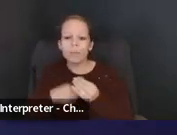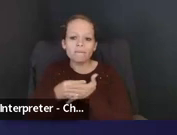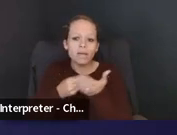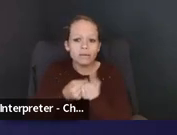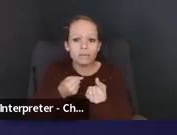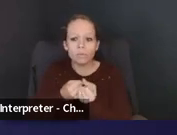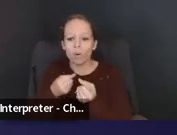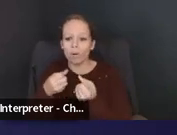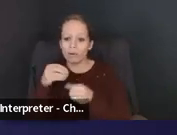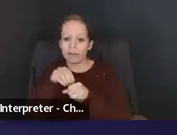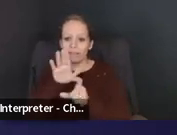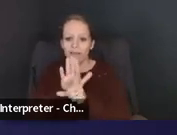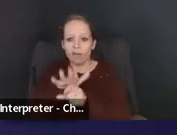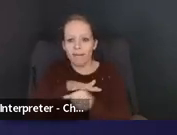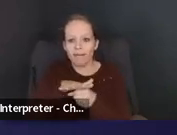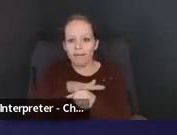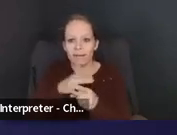area a little better?